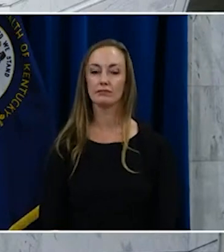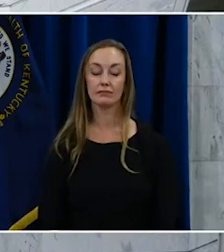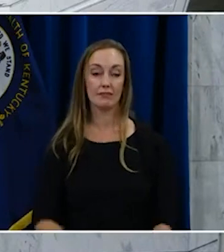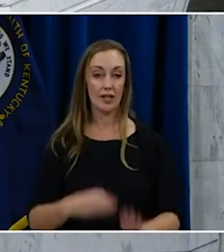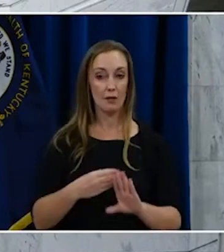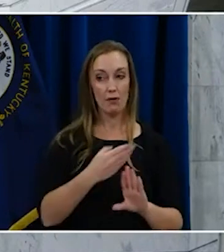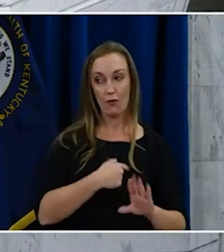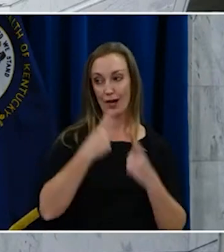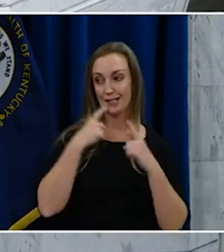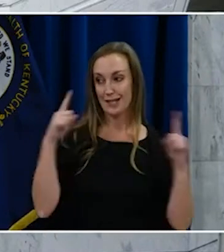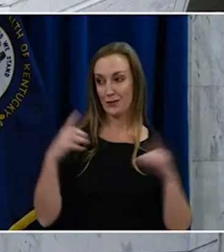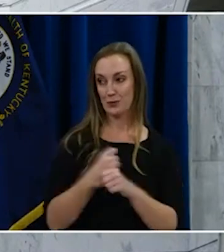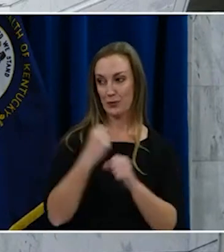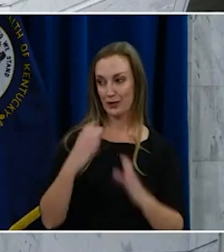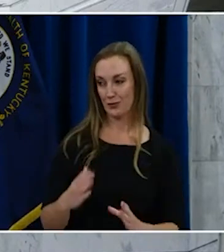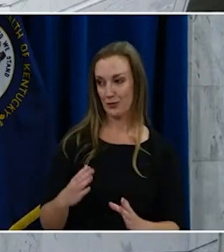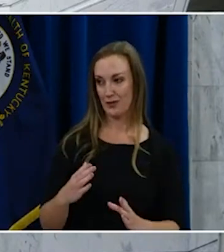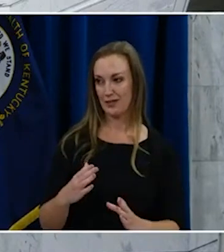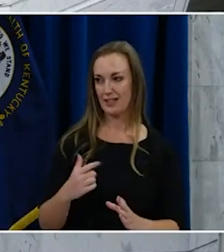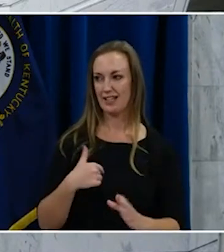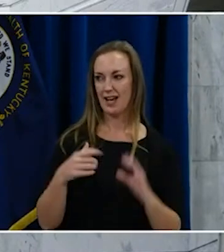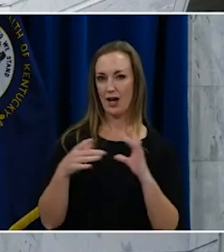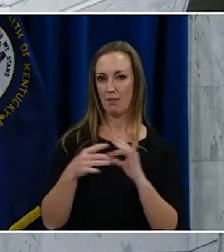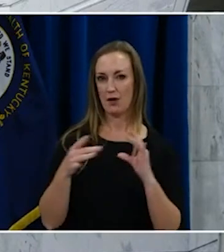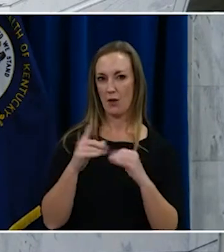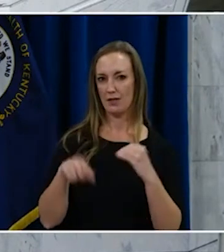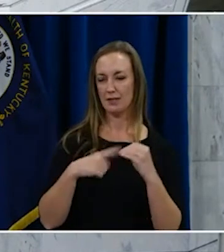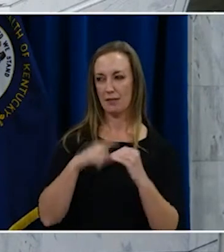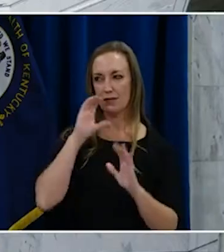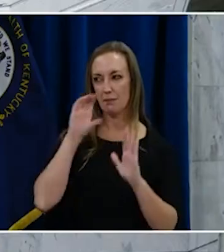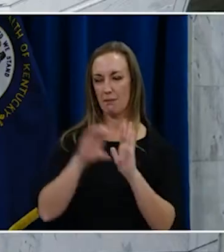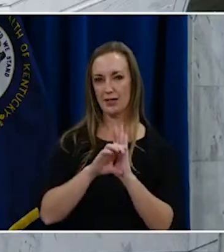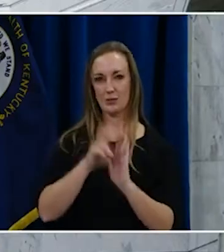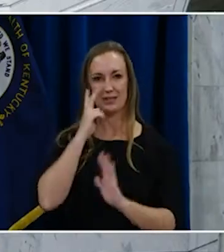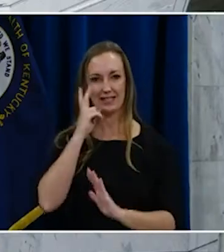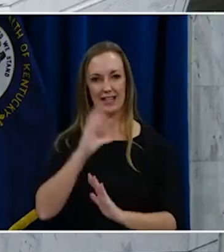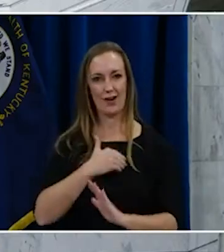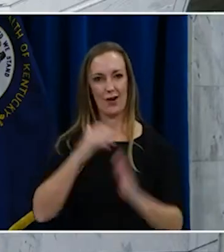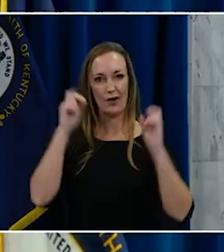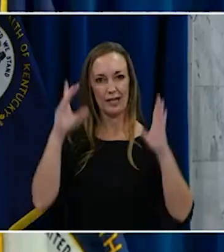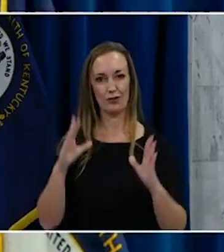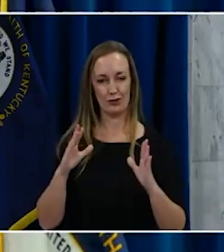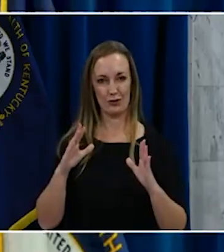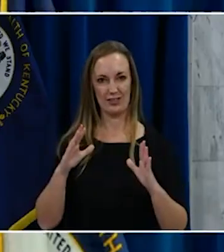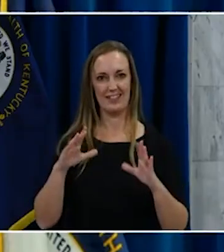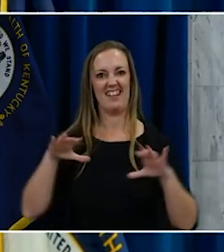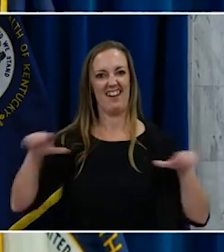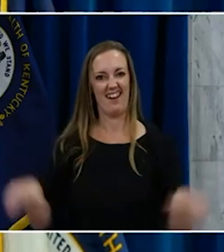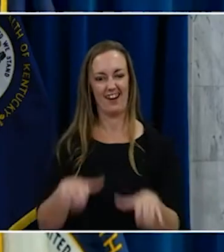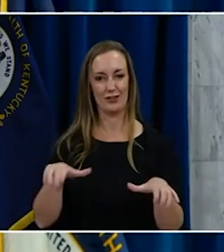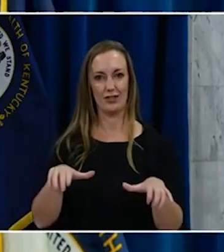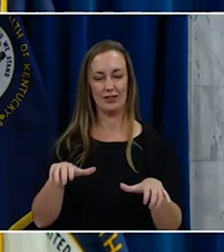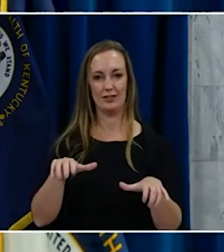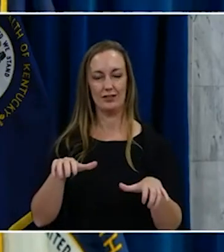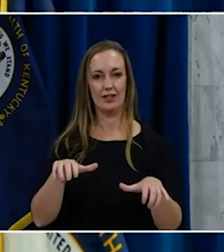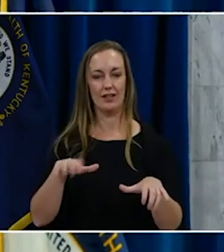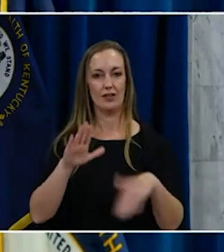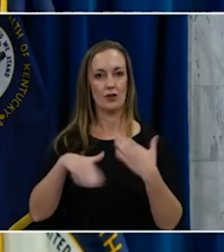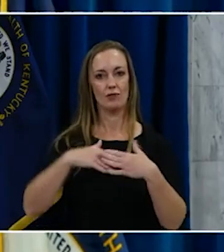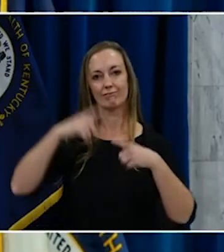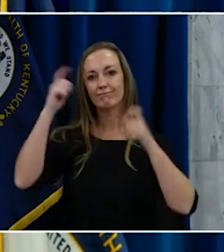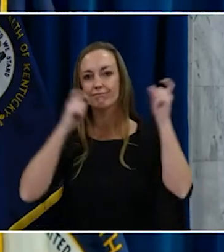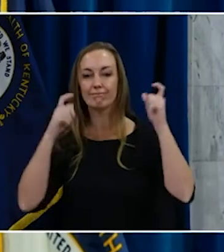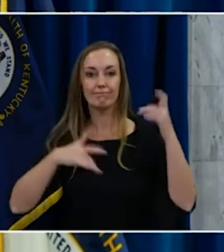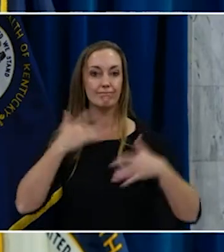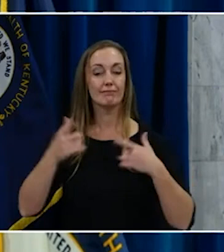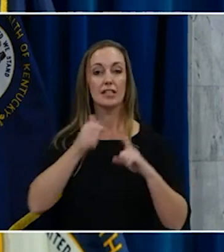Before I announce the winner, I've made comments about the pictures that you see of our educators in action and the sheer joy, not only